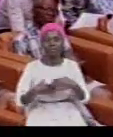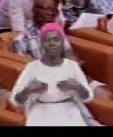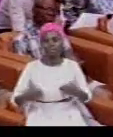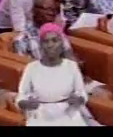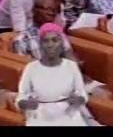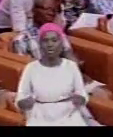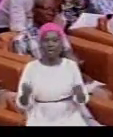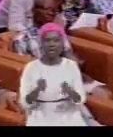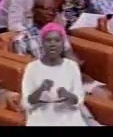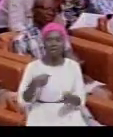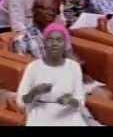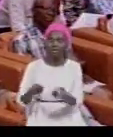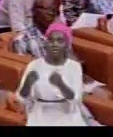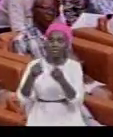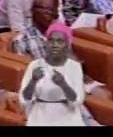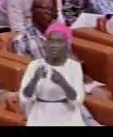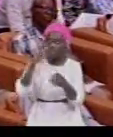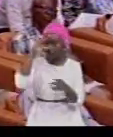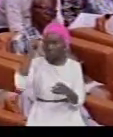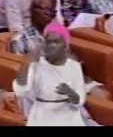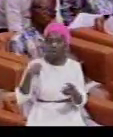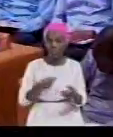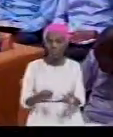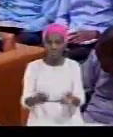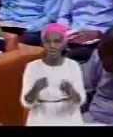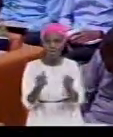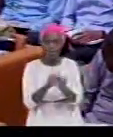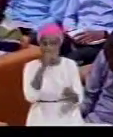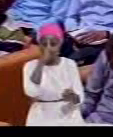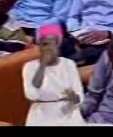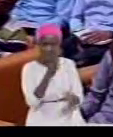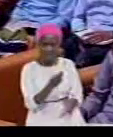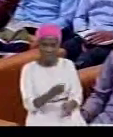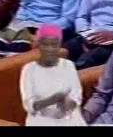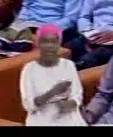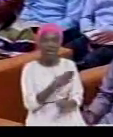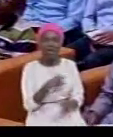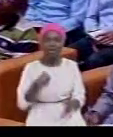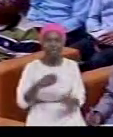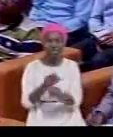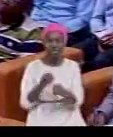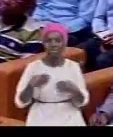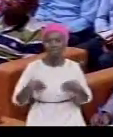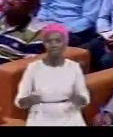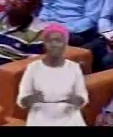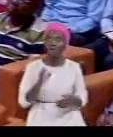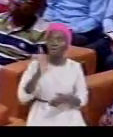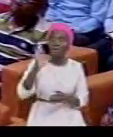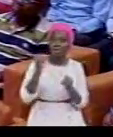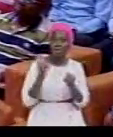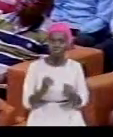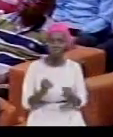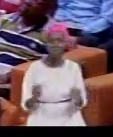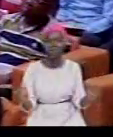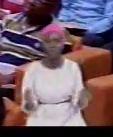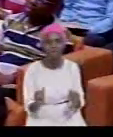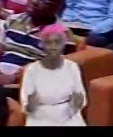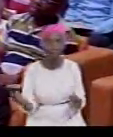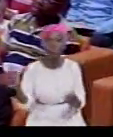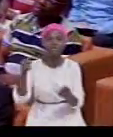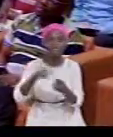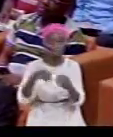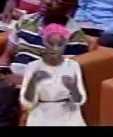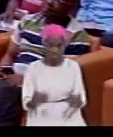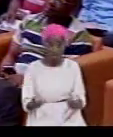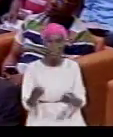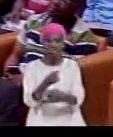confidently and boldly. It cannot fail. Its power is still the same, even until today. And